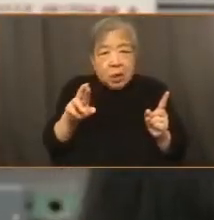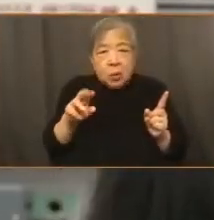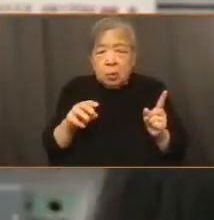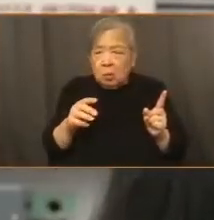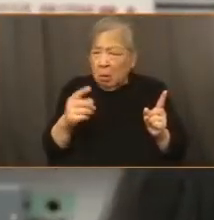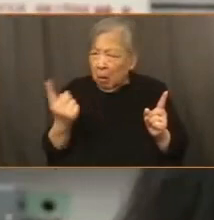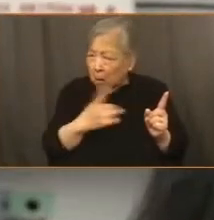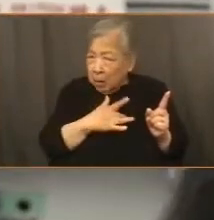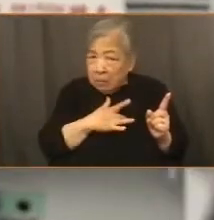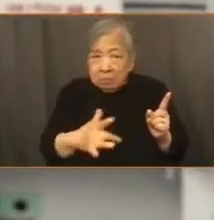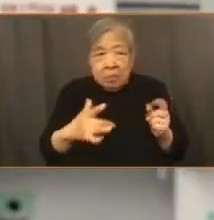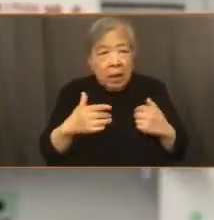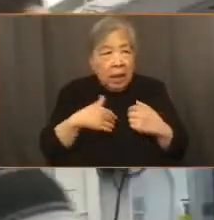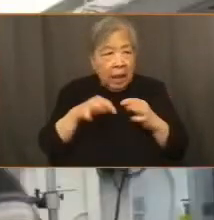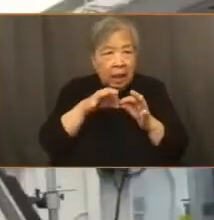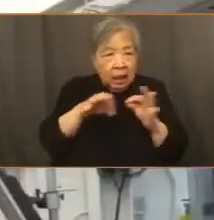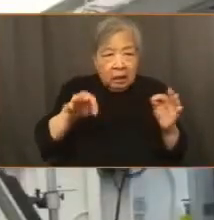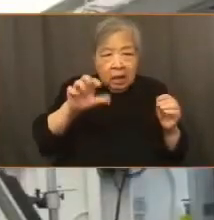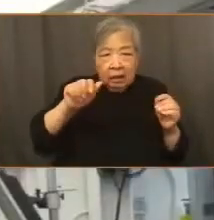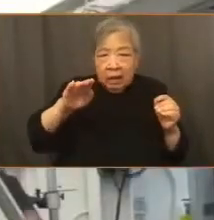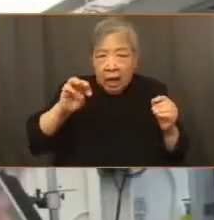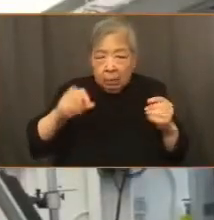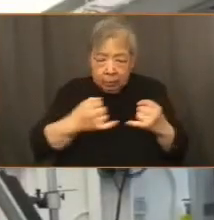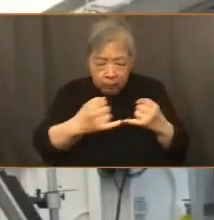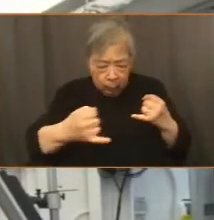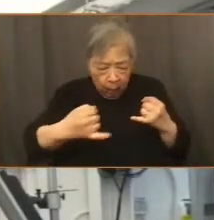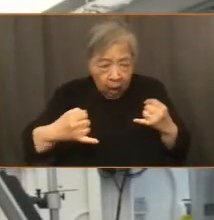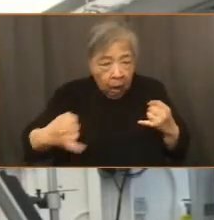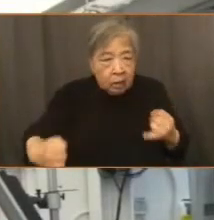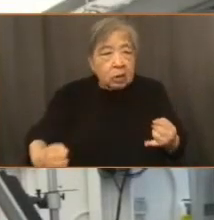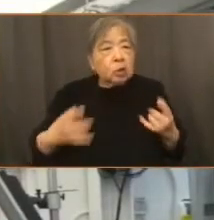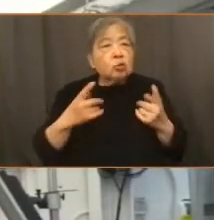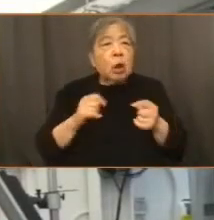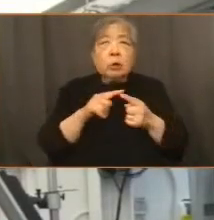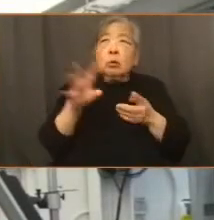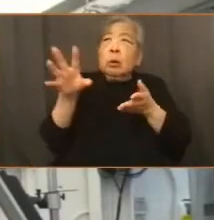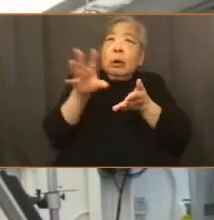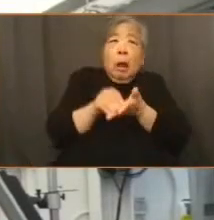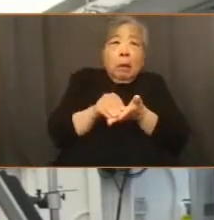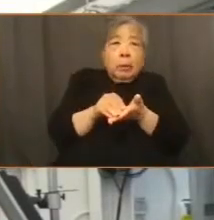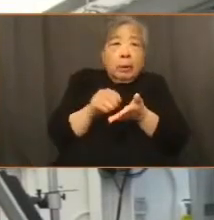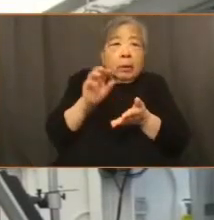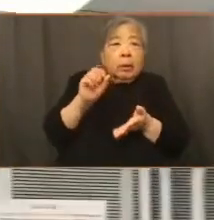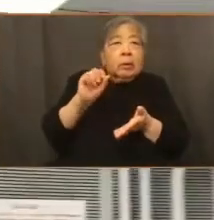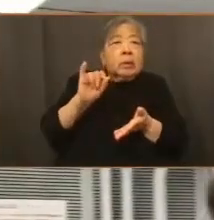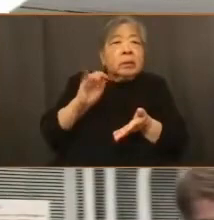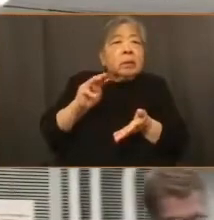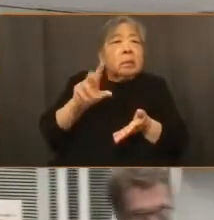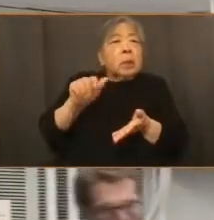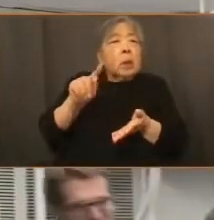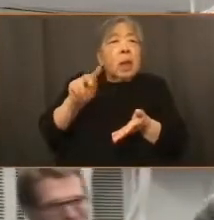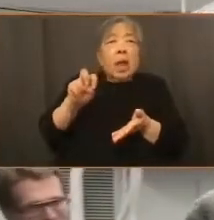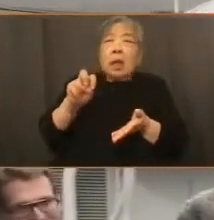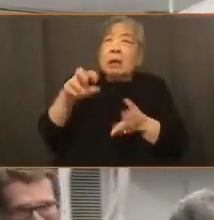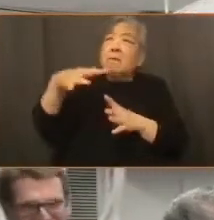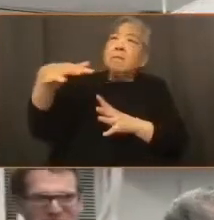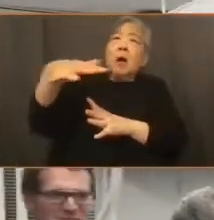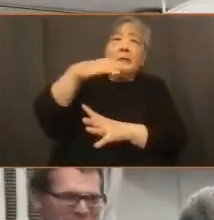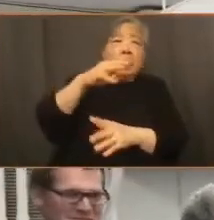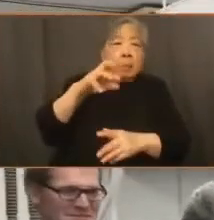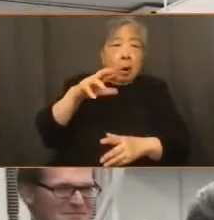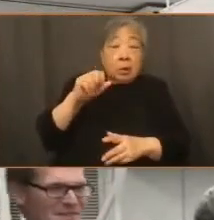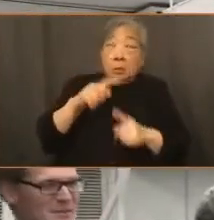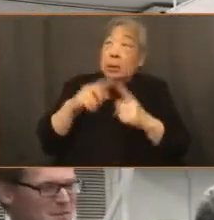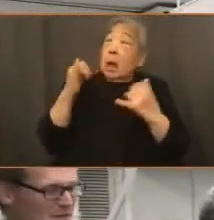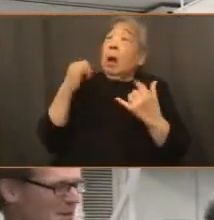equipment, all while trying to simulate a Martian environment. Now we're here at Mars. We've been